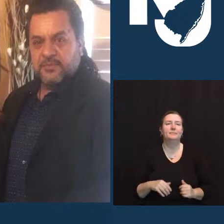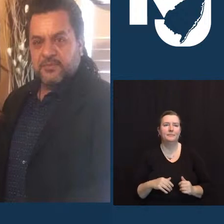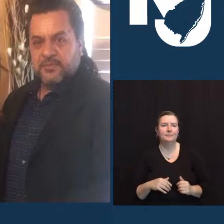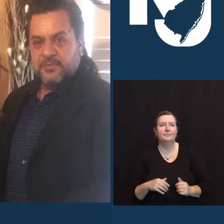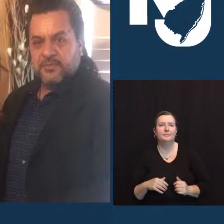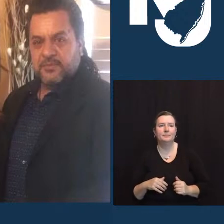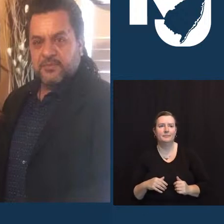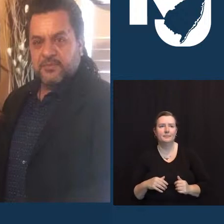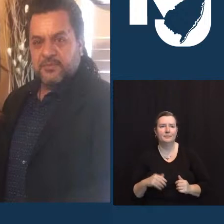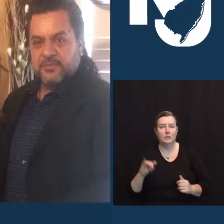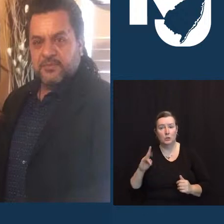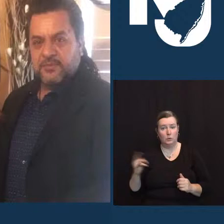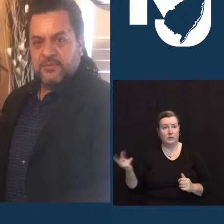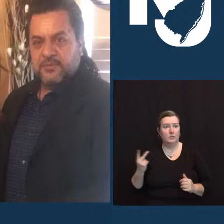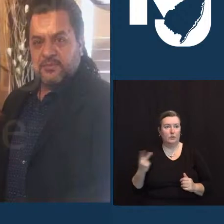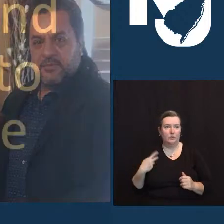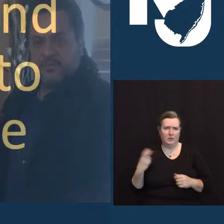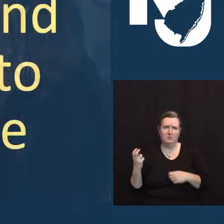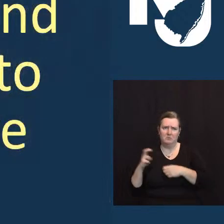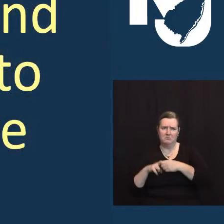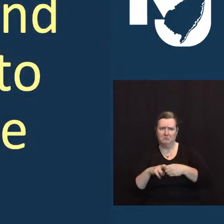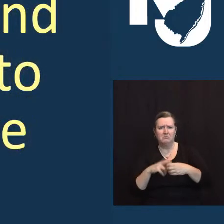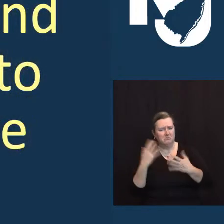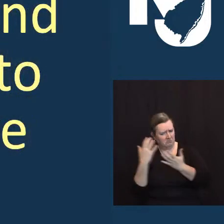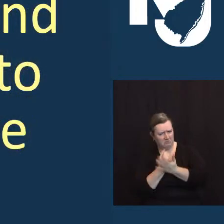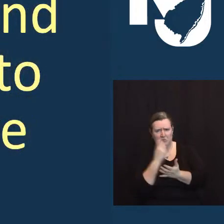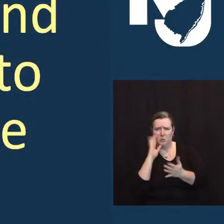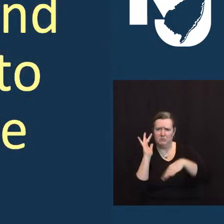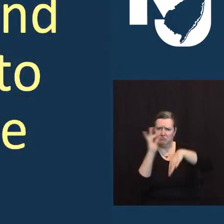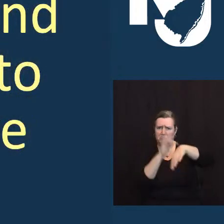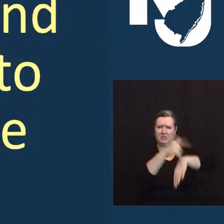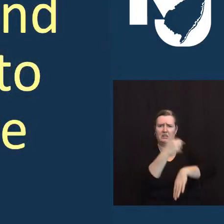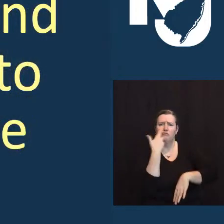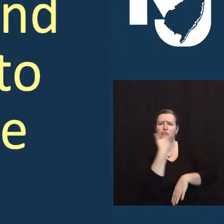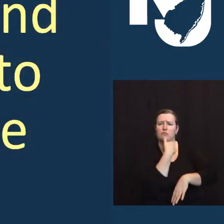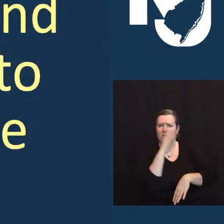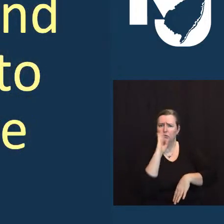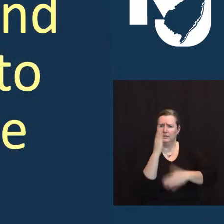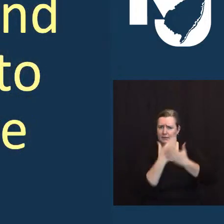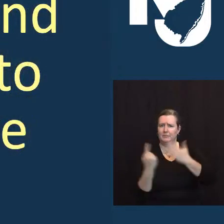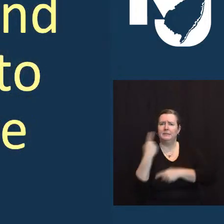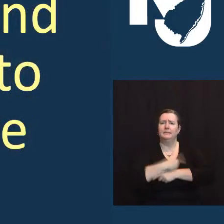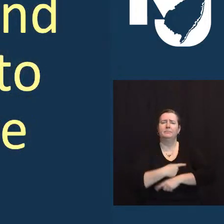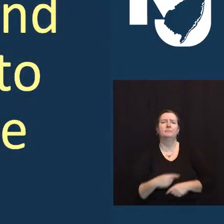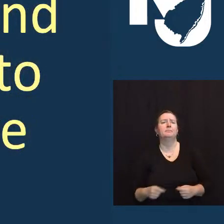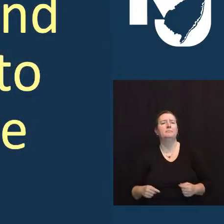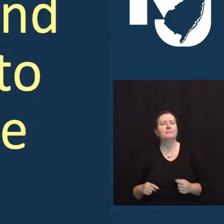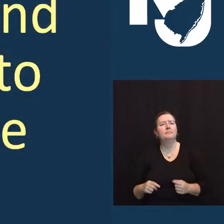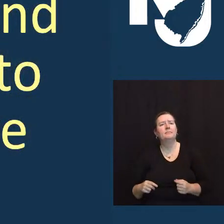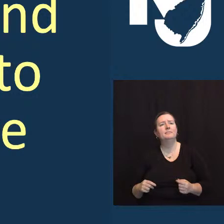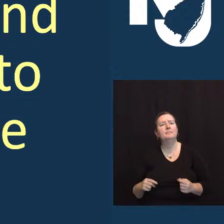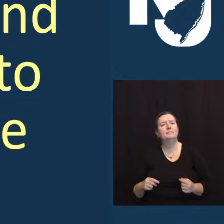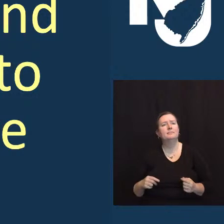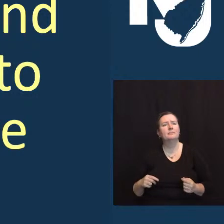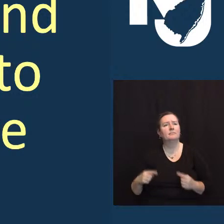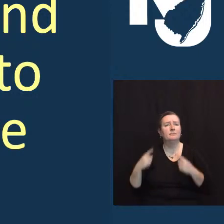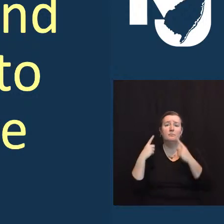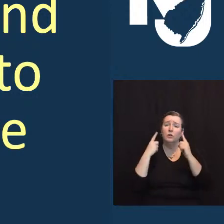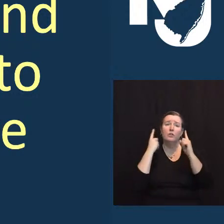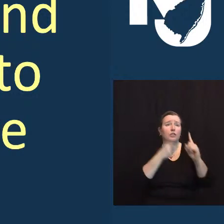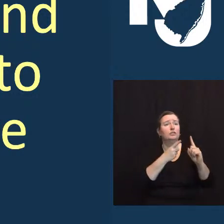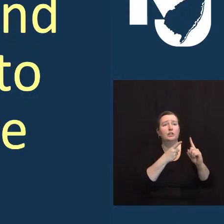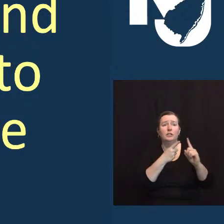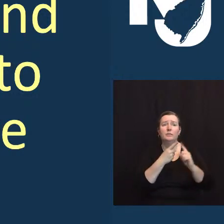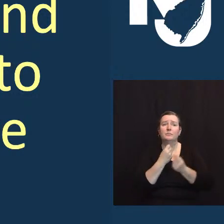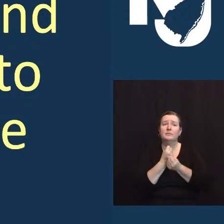food. Through it all, our fight has been about one thing and one thing only, and that is to save every life we possibly can. No member